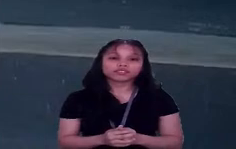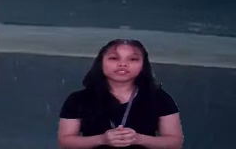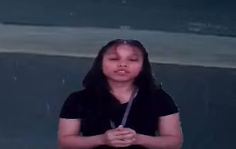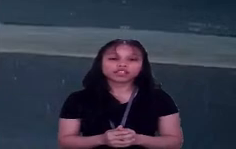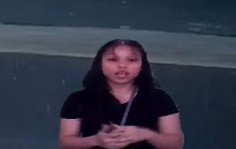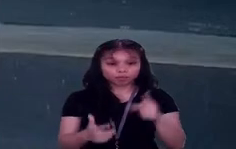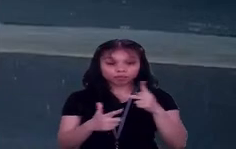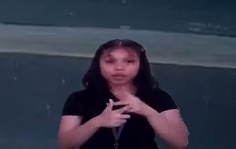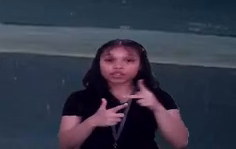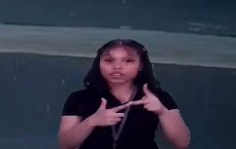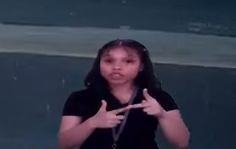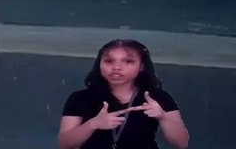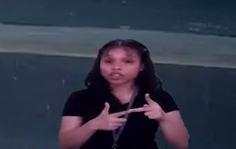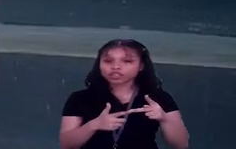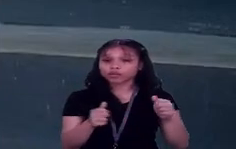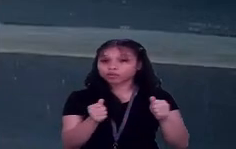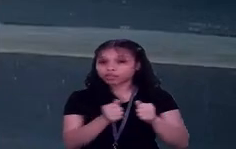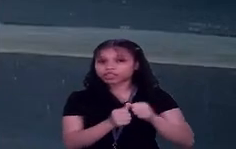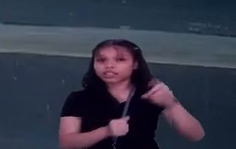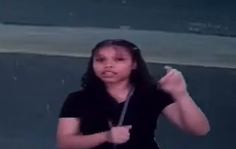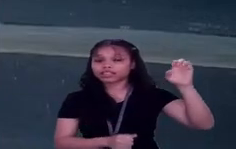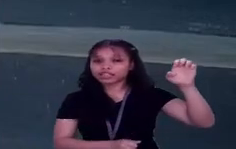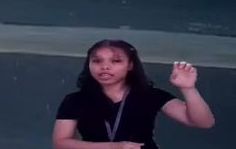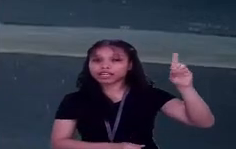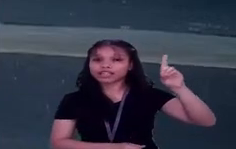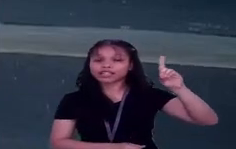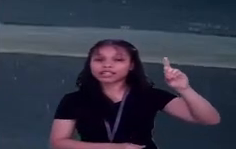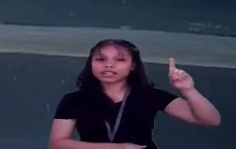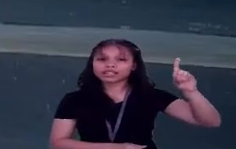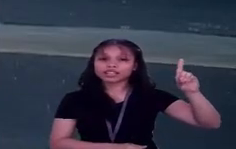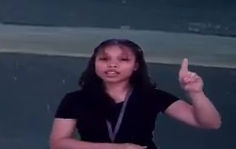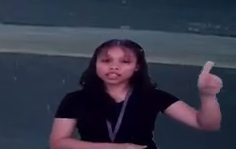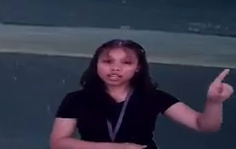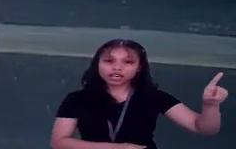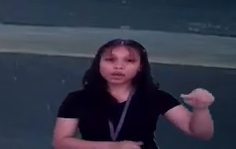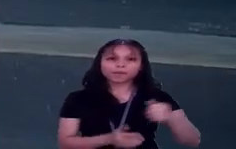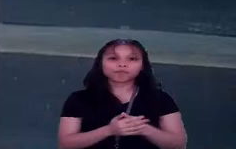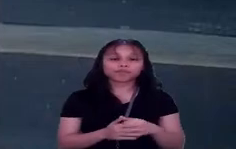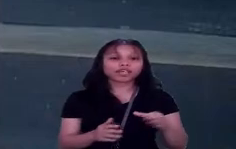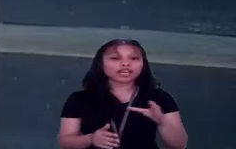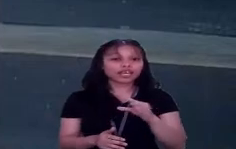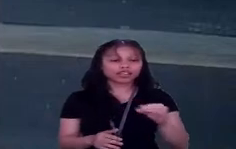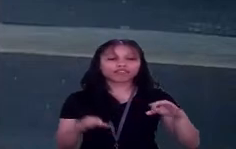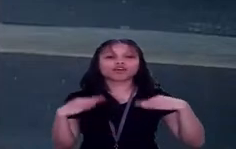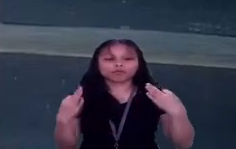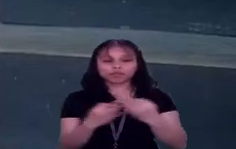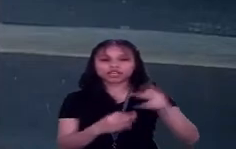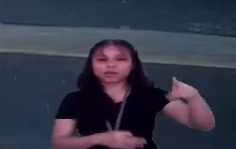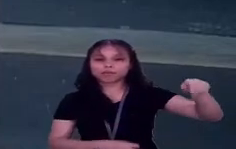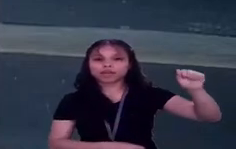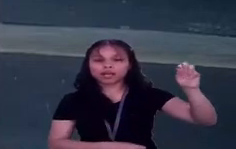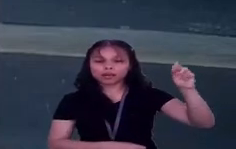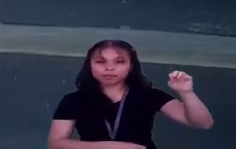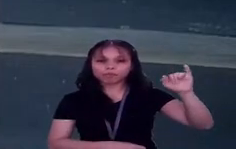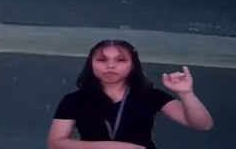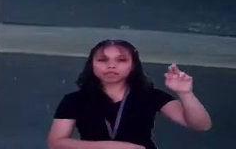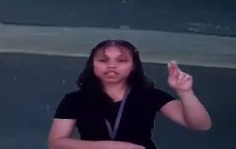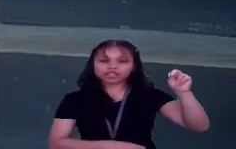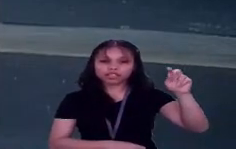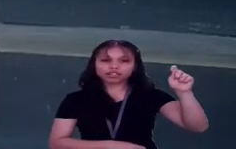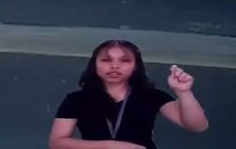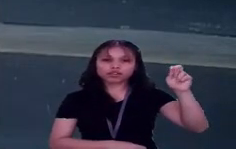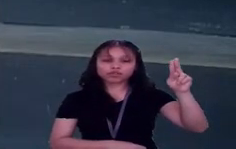be partnering with Pastor Ed and Amor Pamintuan, for those of you who are also familiar with them. I'll be having